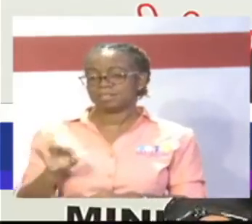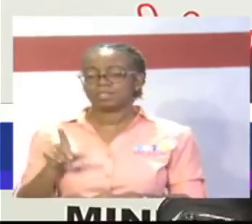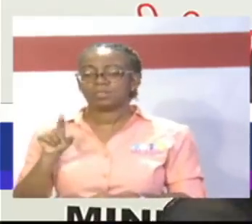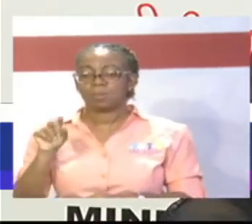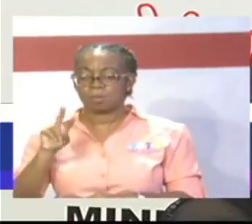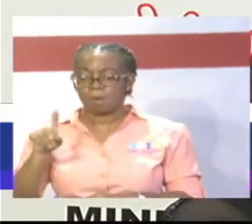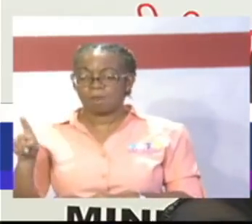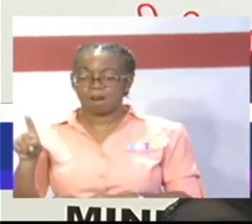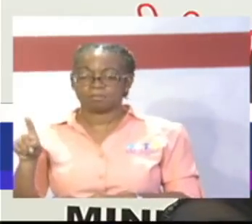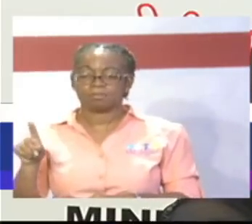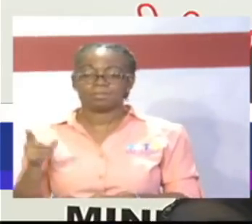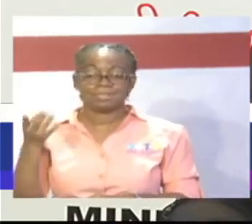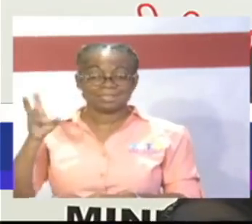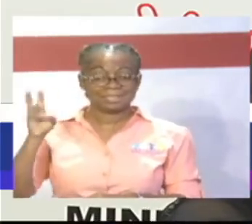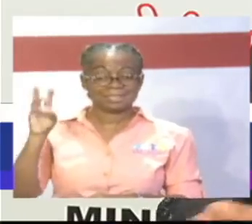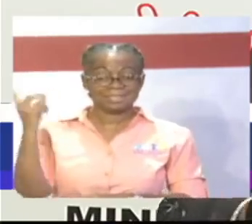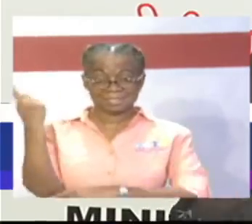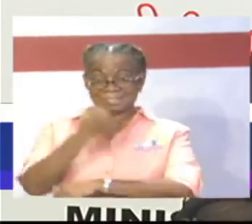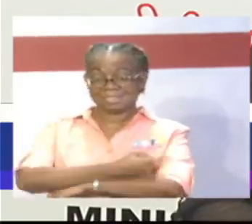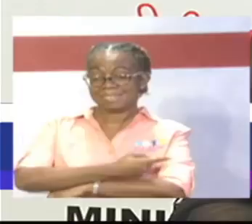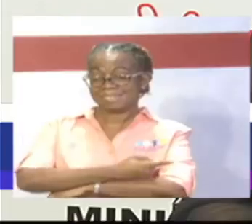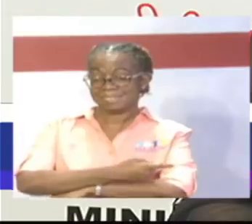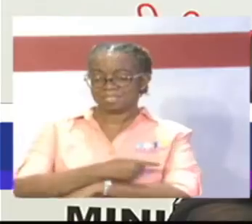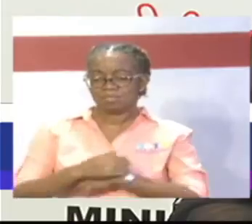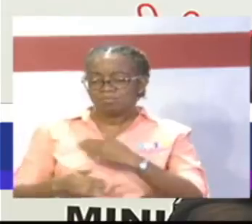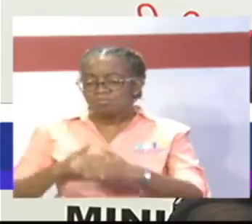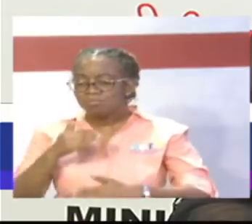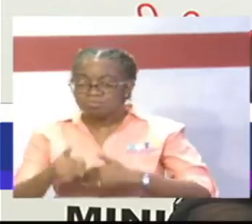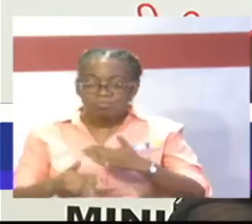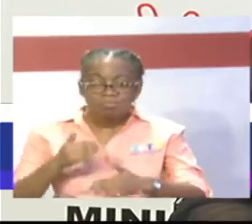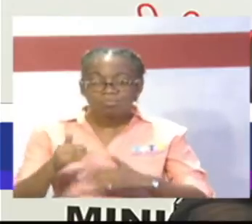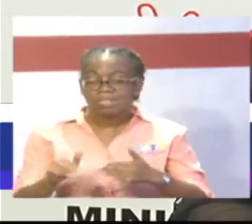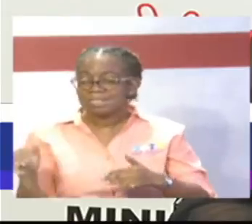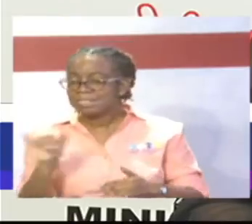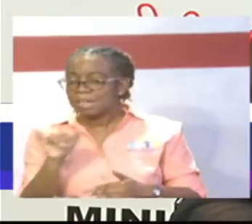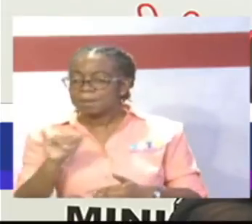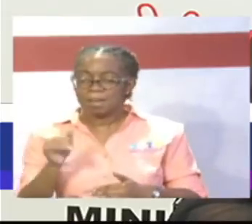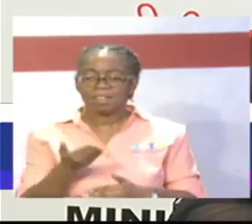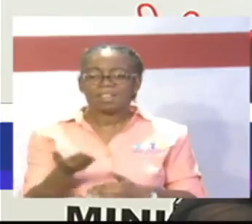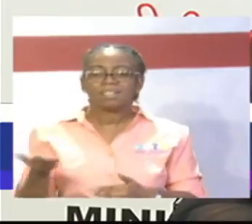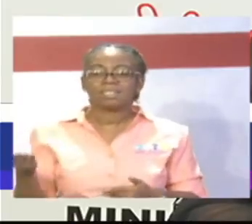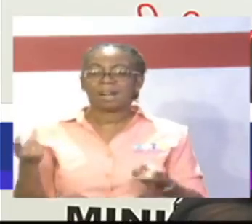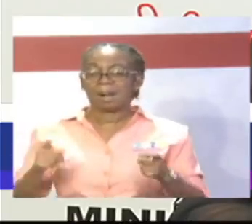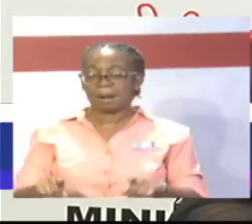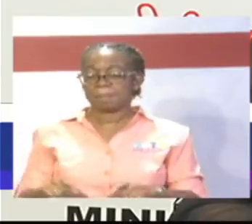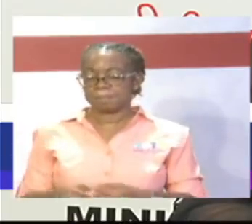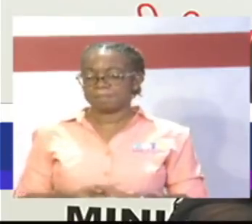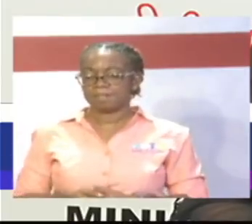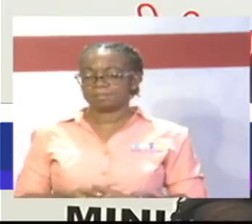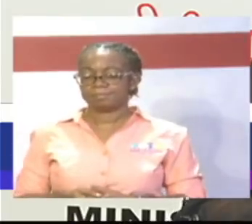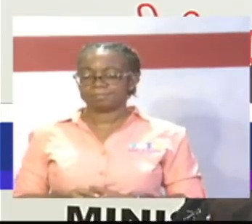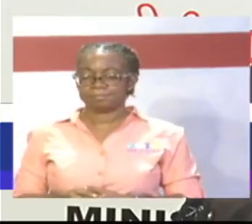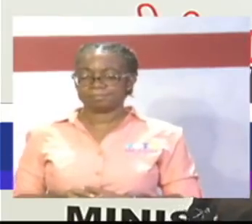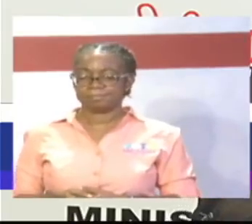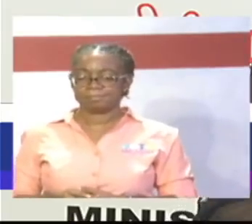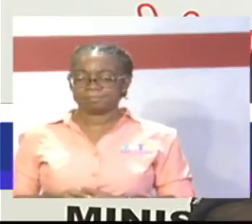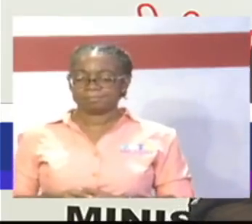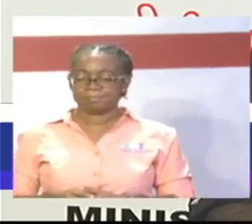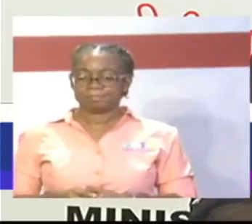16-day trend that has been consistent across the parallel healthcare system as well as the traditional healthcare